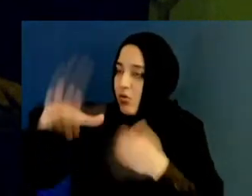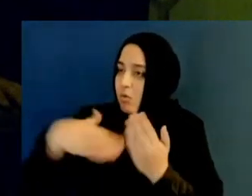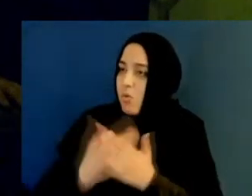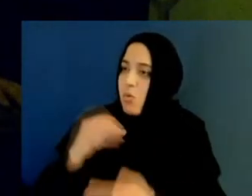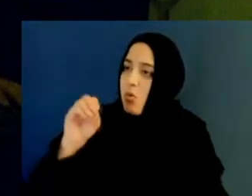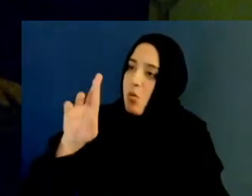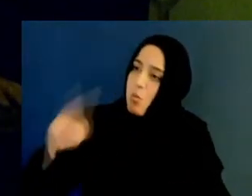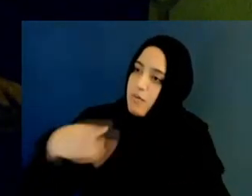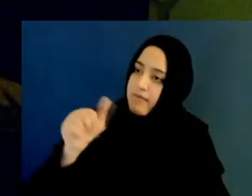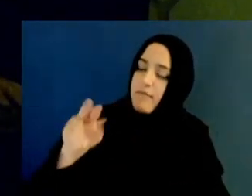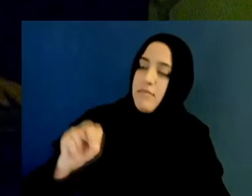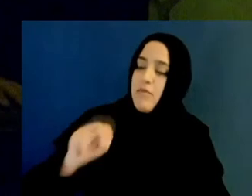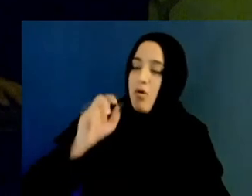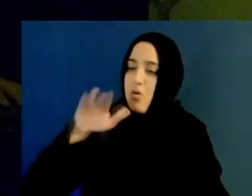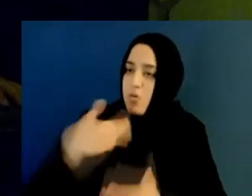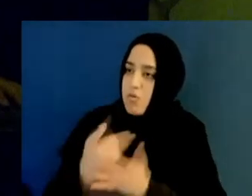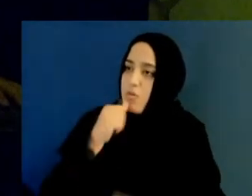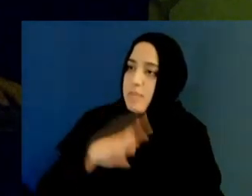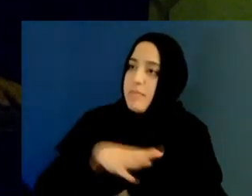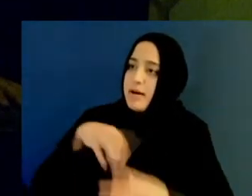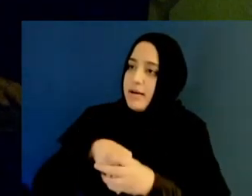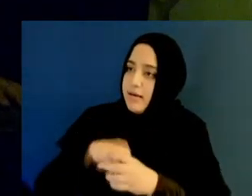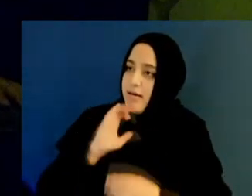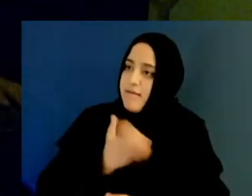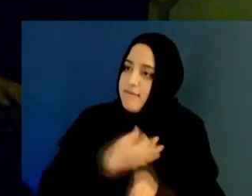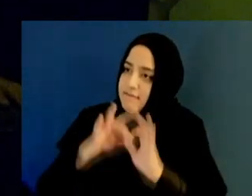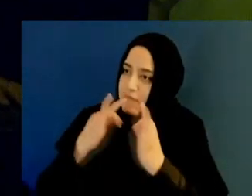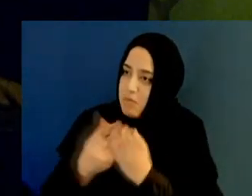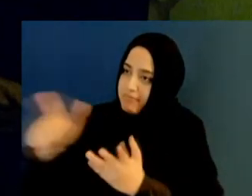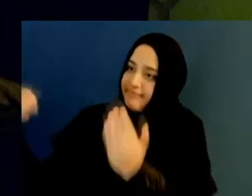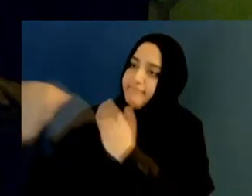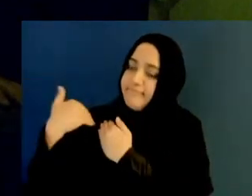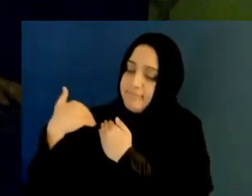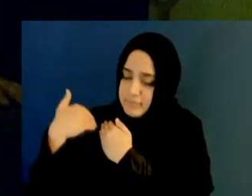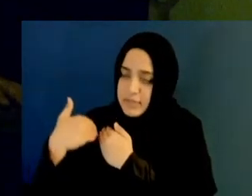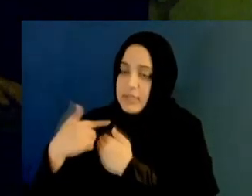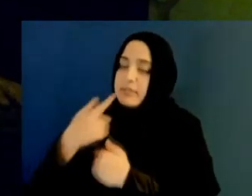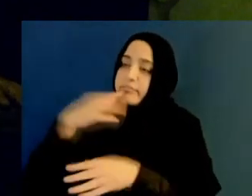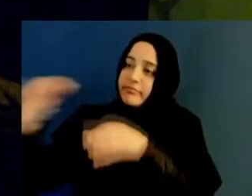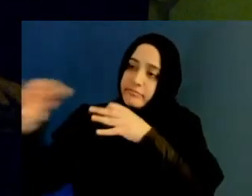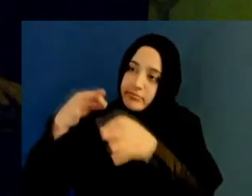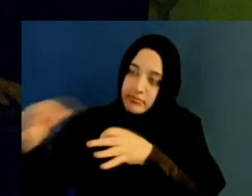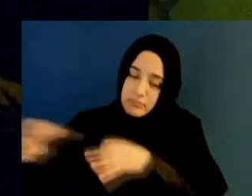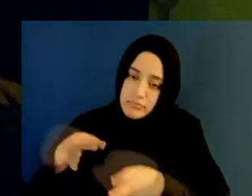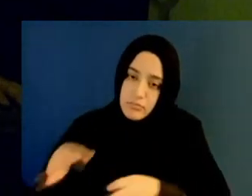Ismul A'zam. He tries to urge the Qibla, the beads of death,